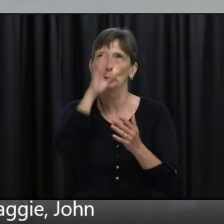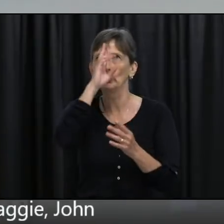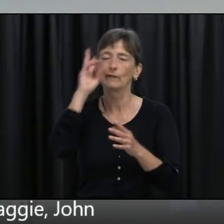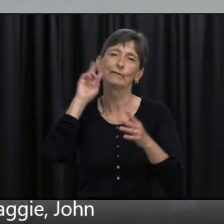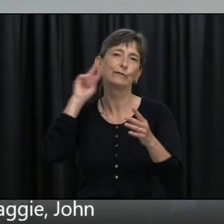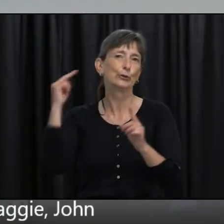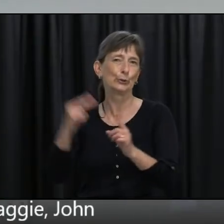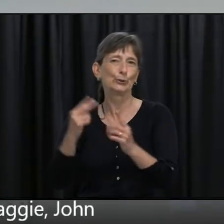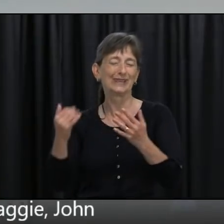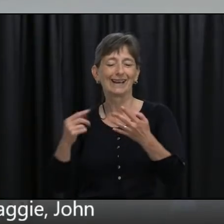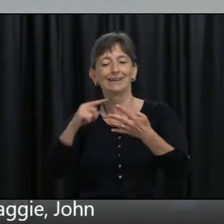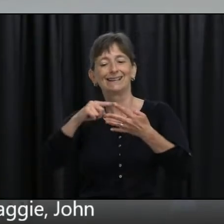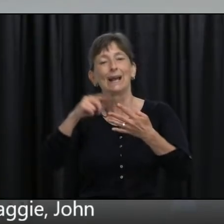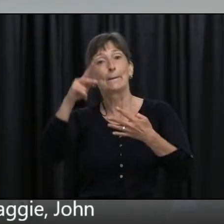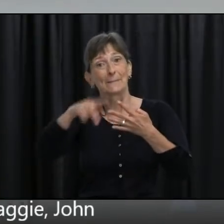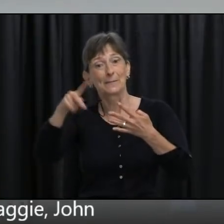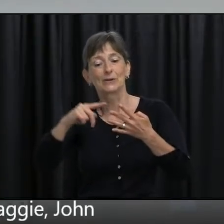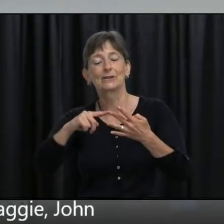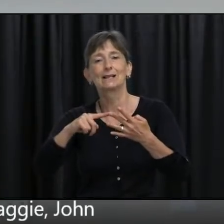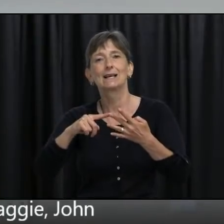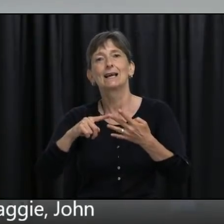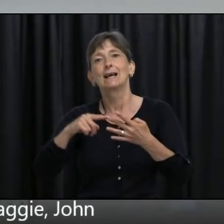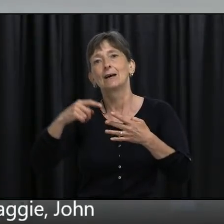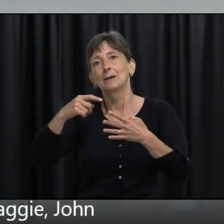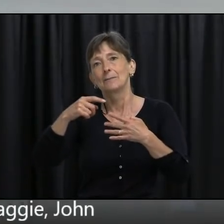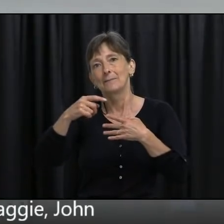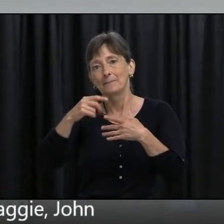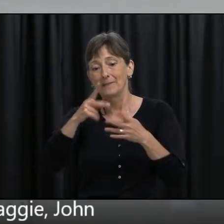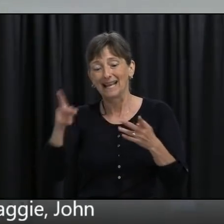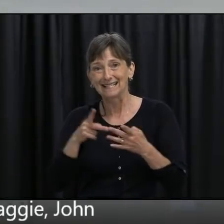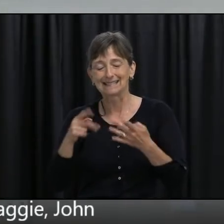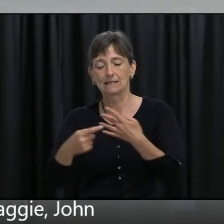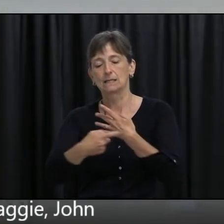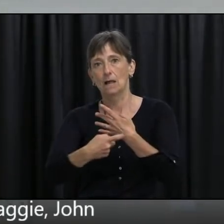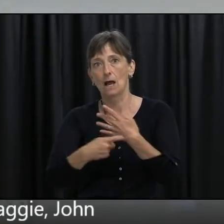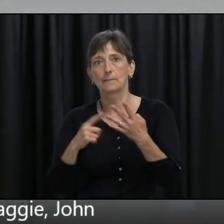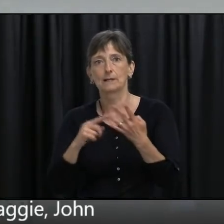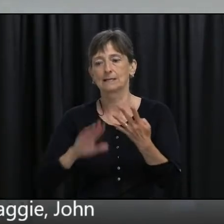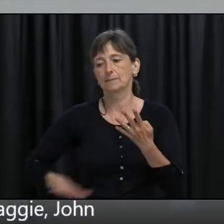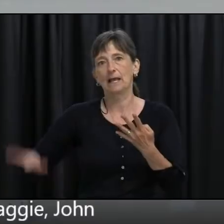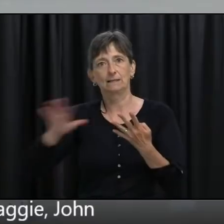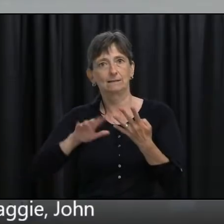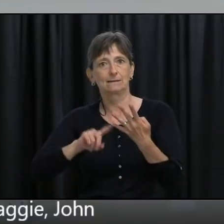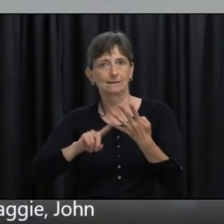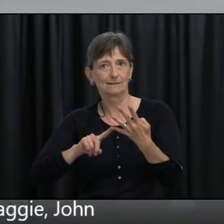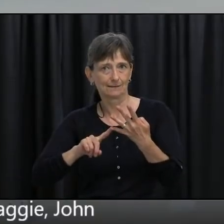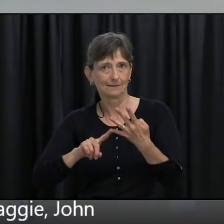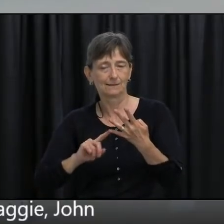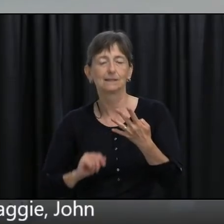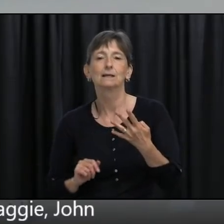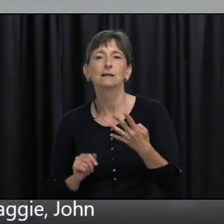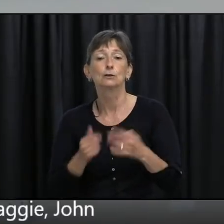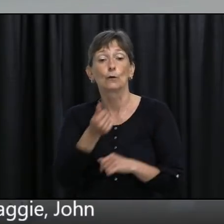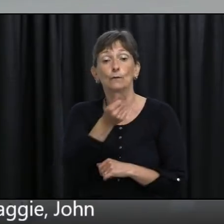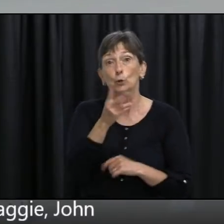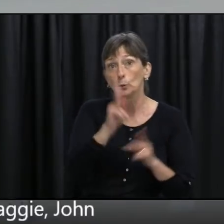expressing them, in people, space, time, and place. A few people, shorter time,